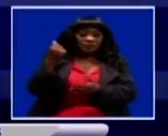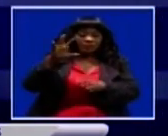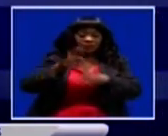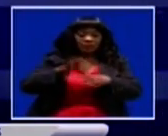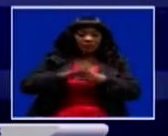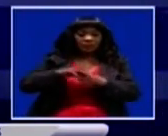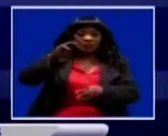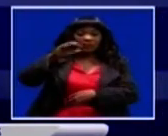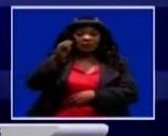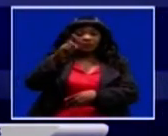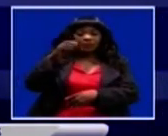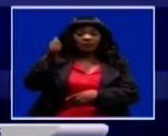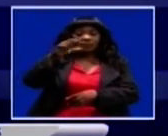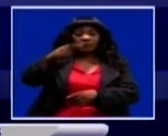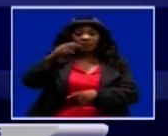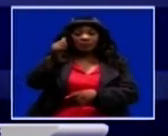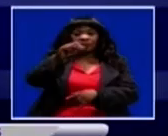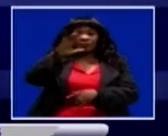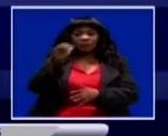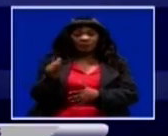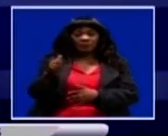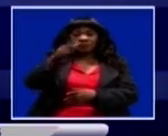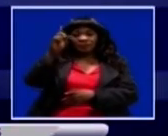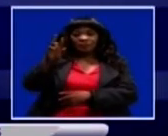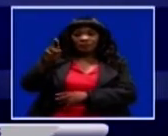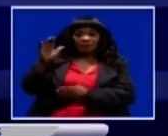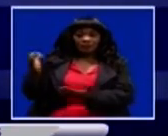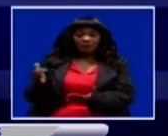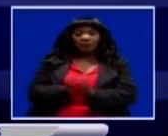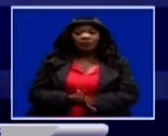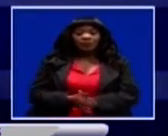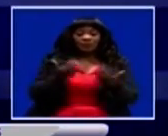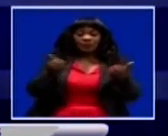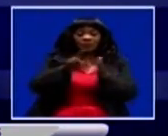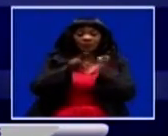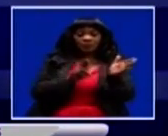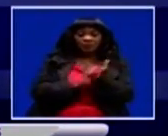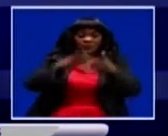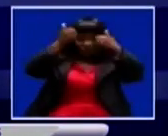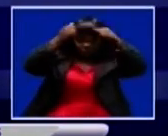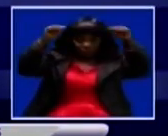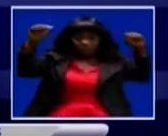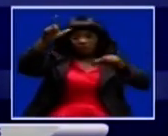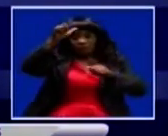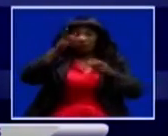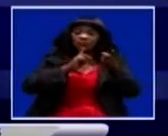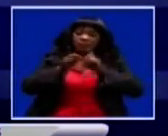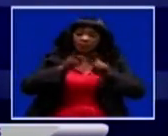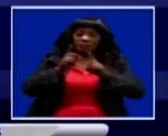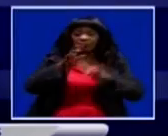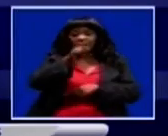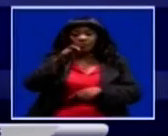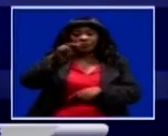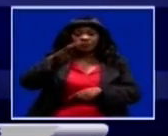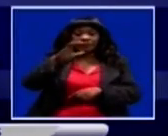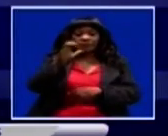in Madagascar and the Democratic Republic of Congo. Mark Ziligone reports that President Lungu was speaking to